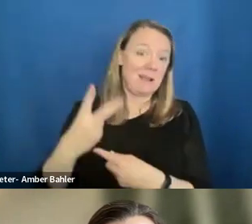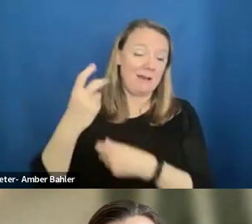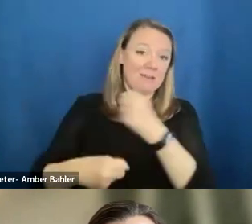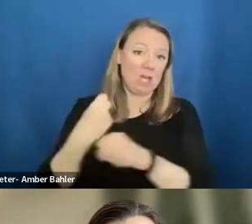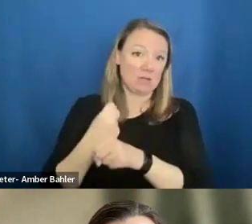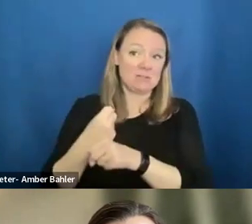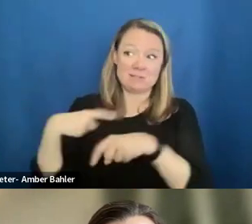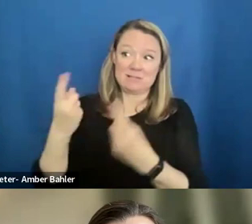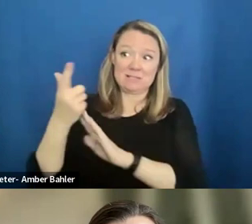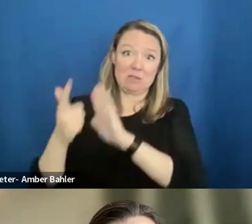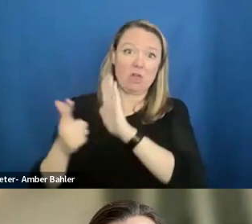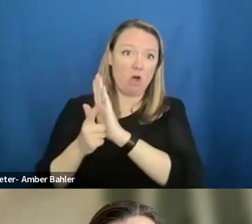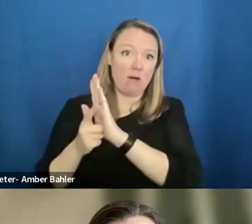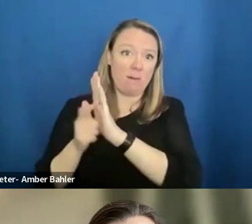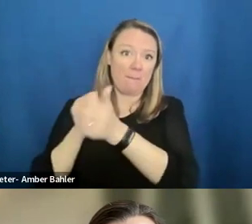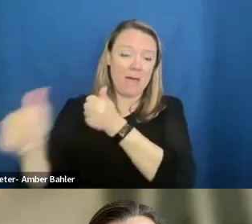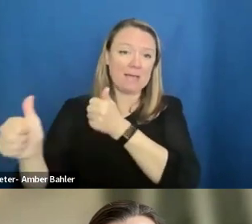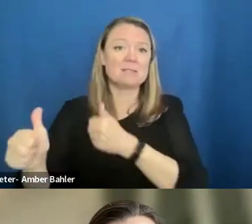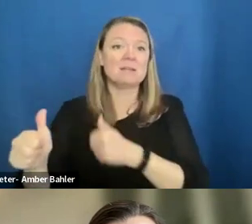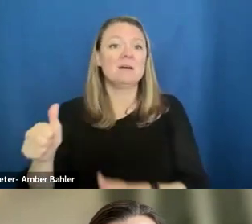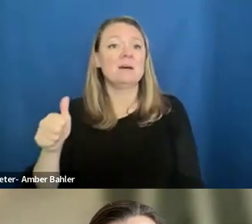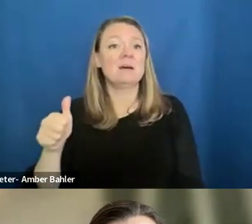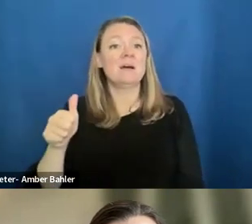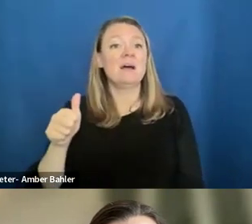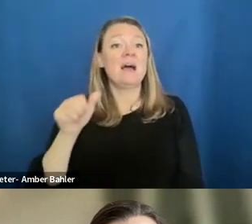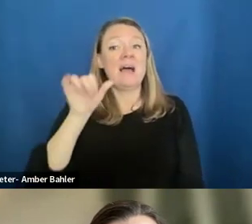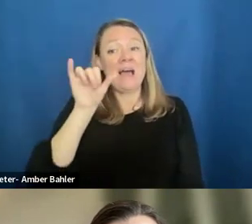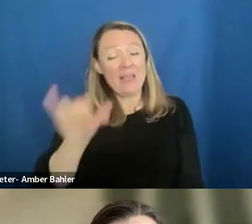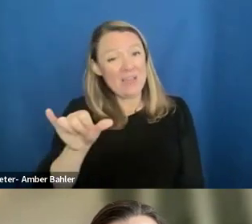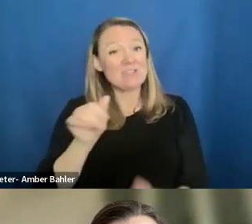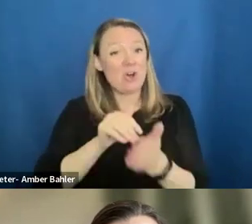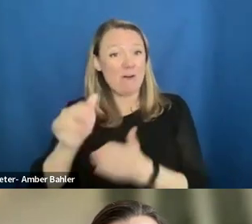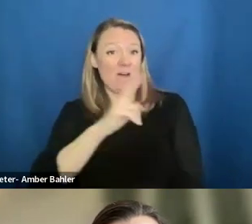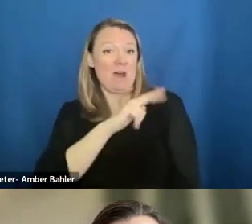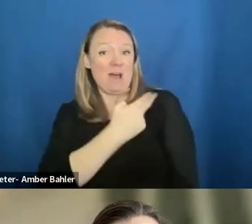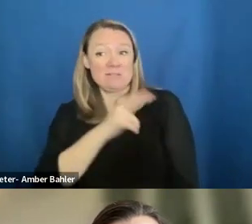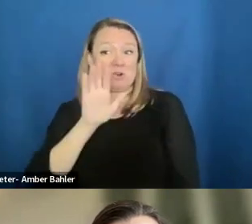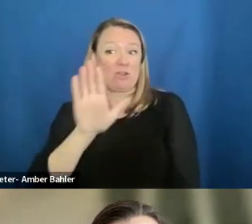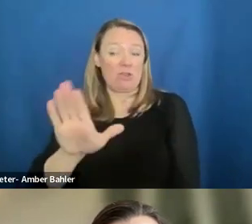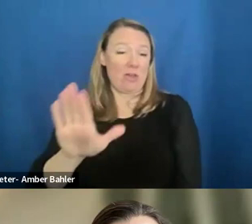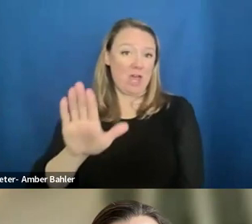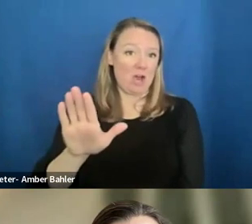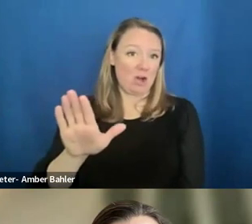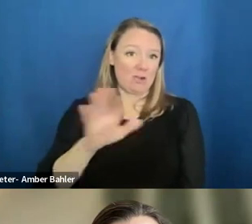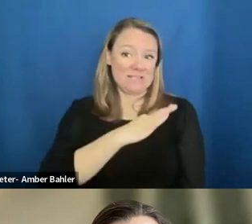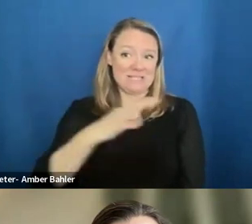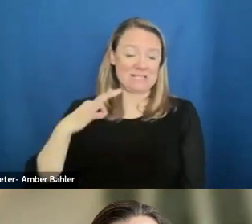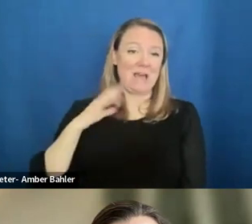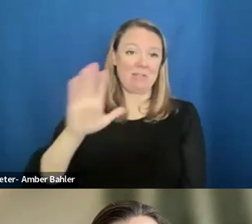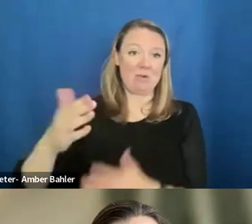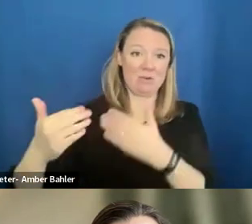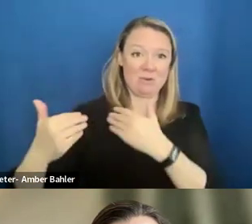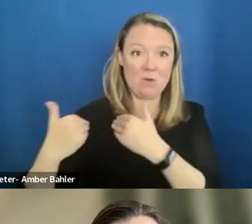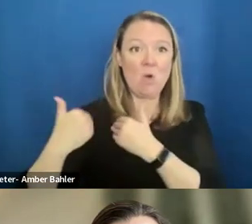not exclusively, but largely the fault of the emergency departments in the hospitals because a designated crisis responder cannot detain a patient they were never called